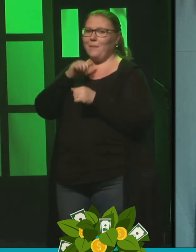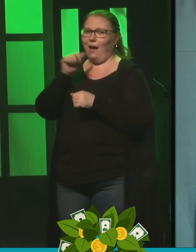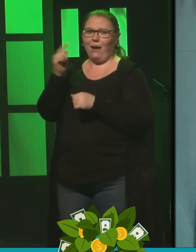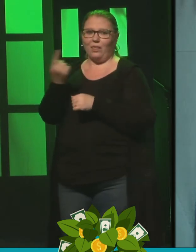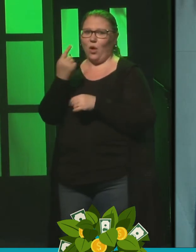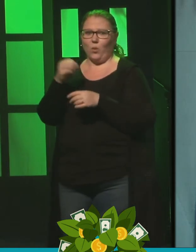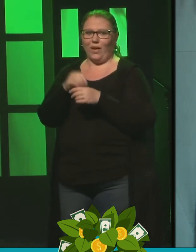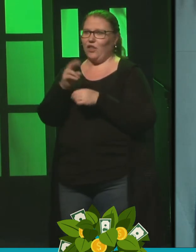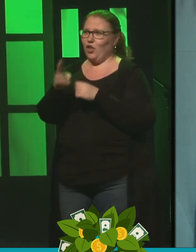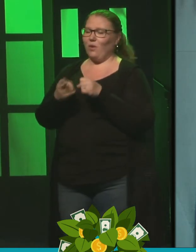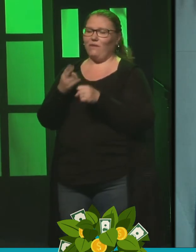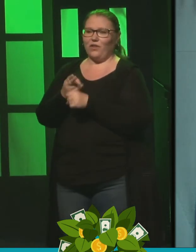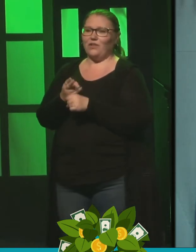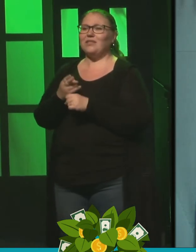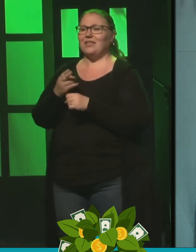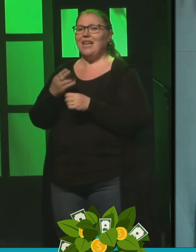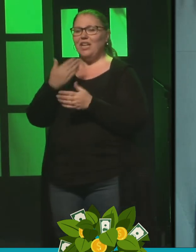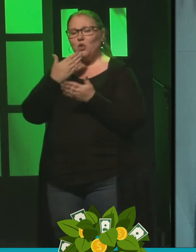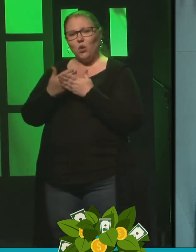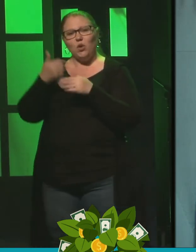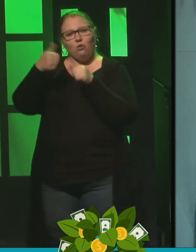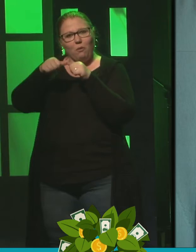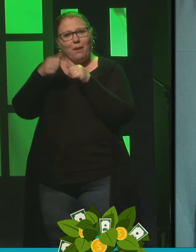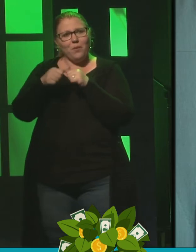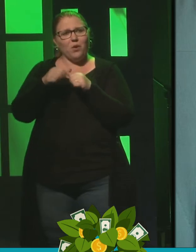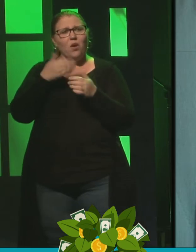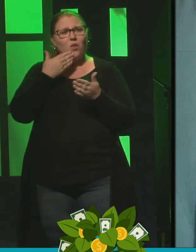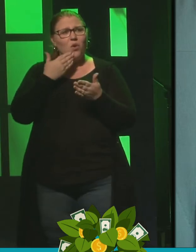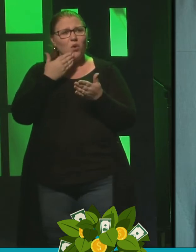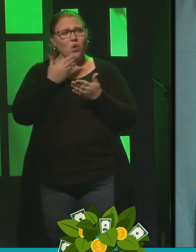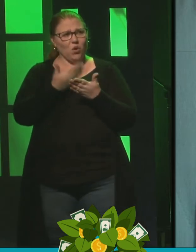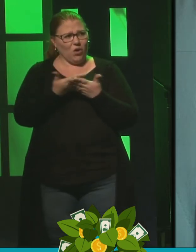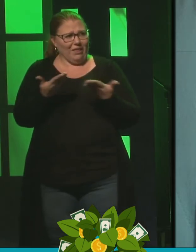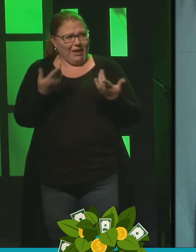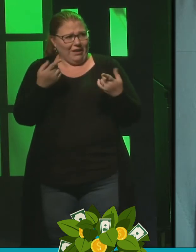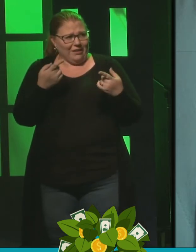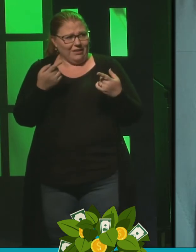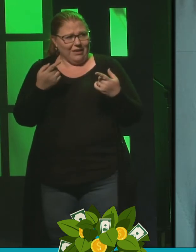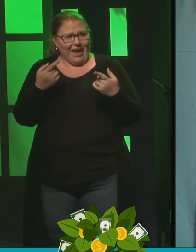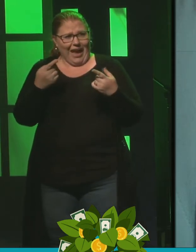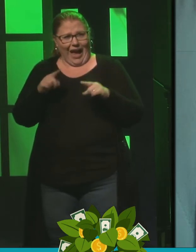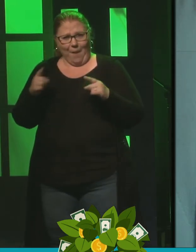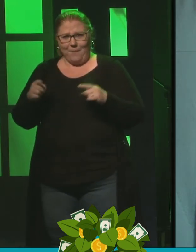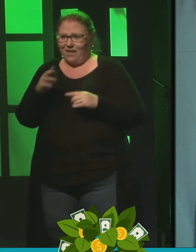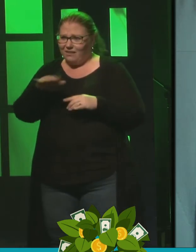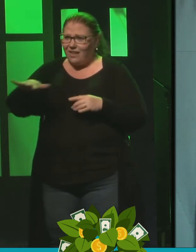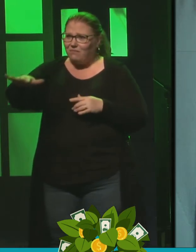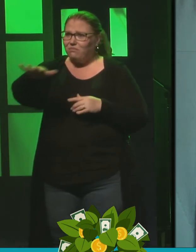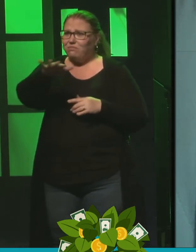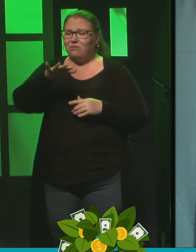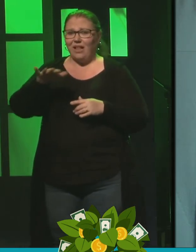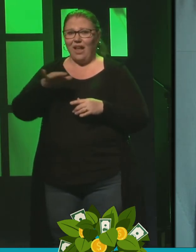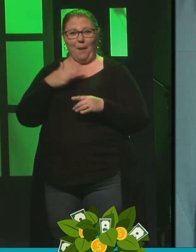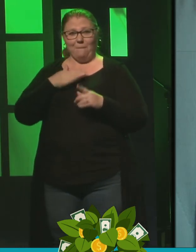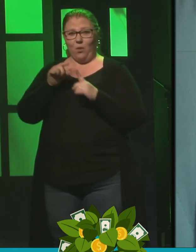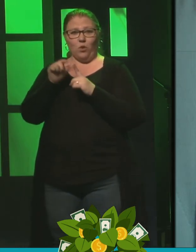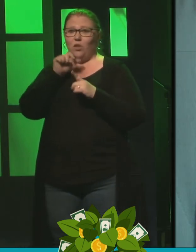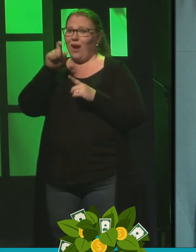alone in the universe. It's good to remember that there is good. There is this ultimate good that's present, and my words don't have to be